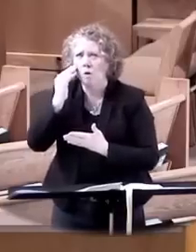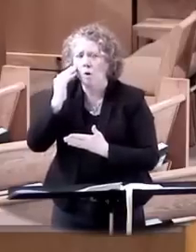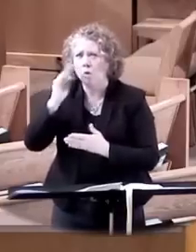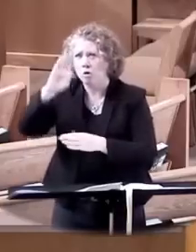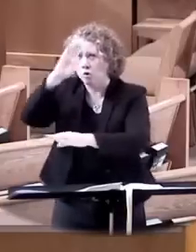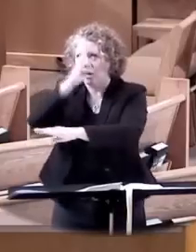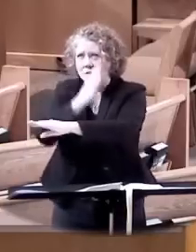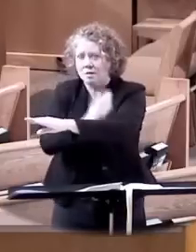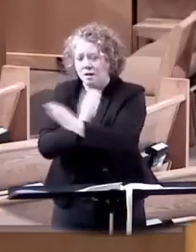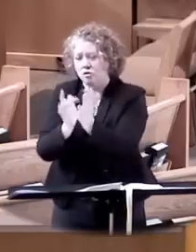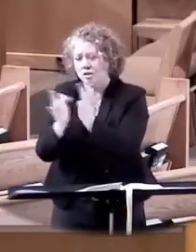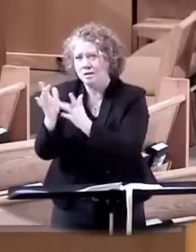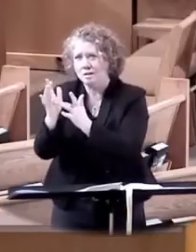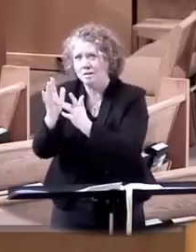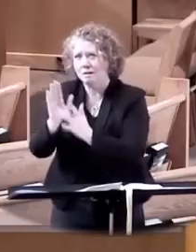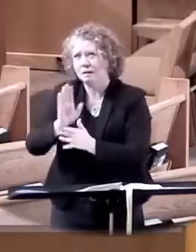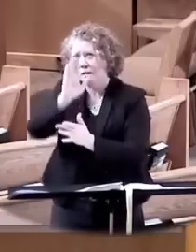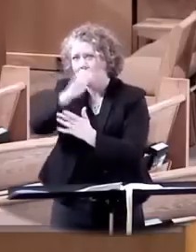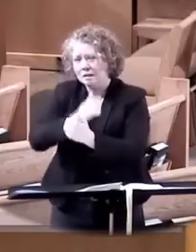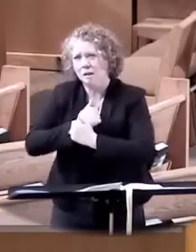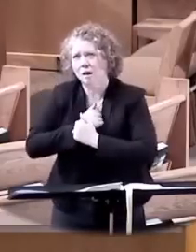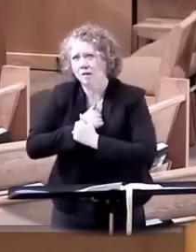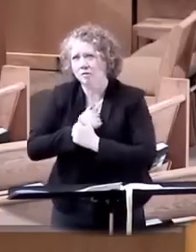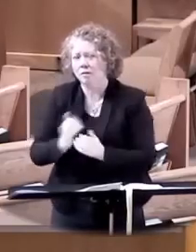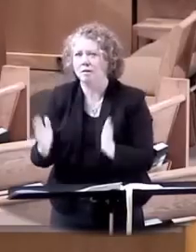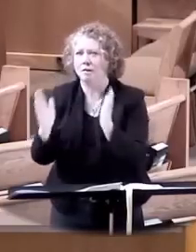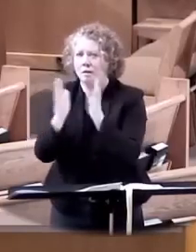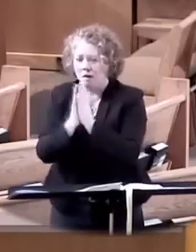Jesus. Amen.